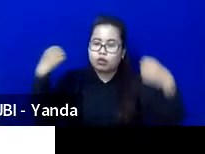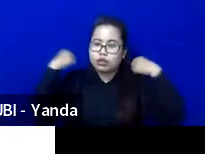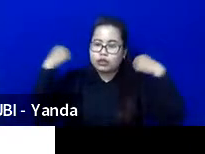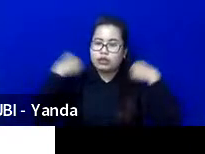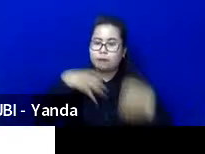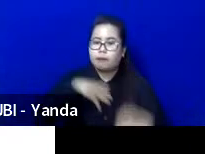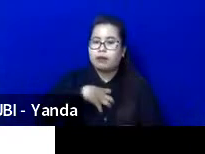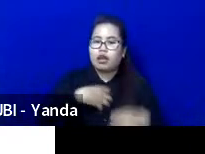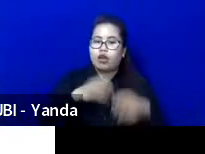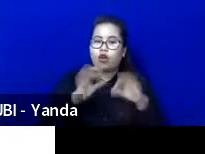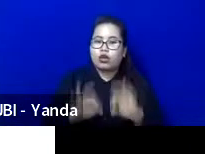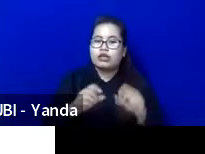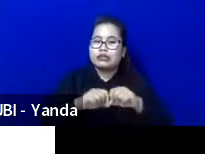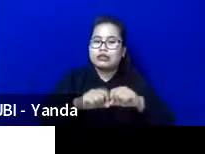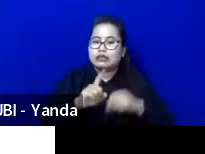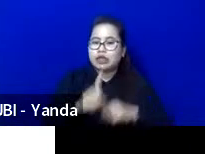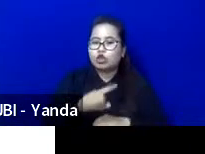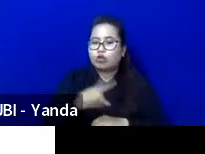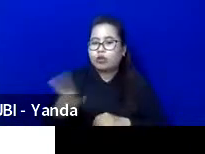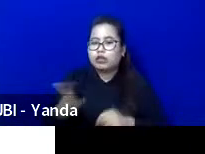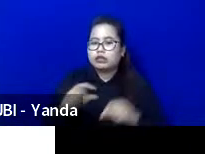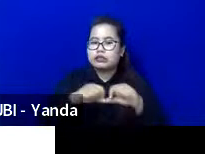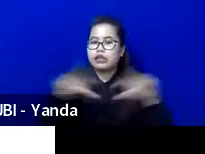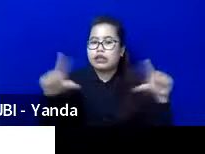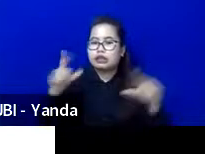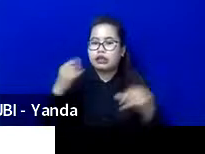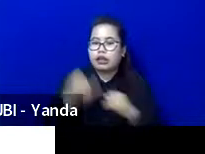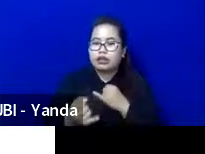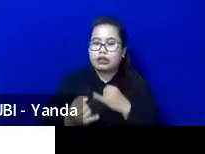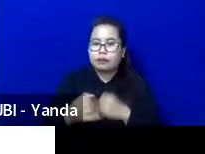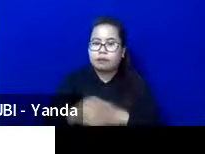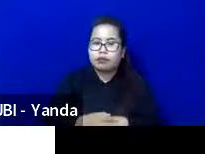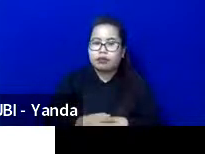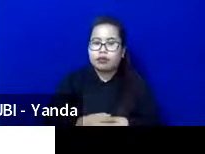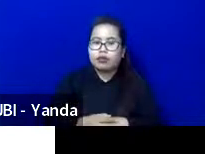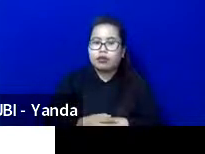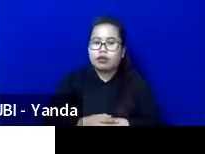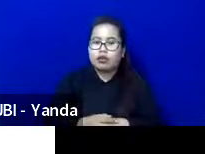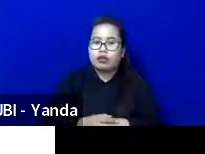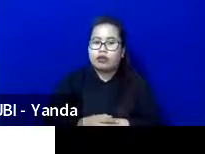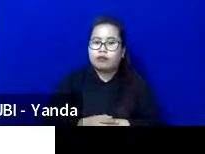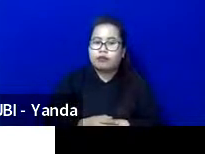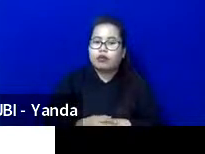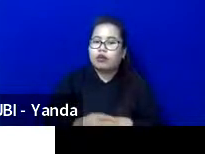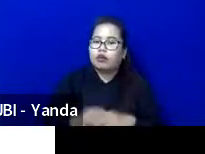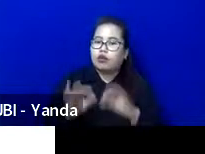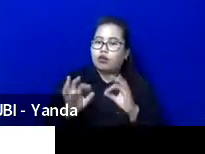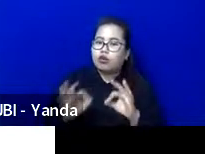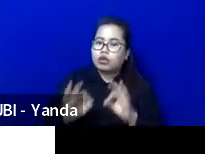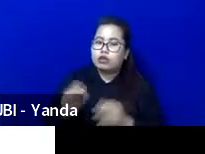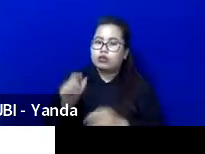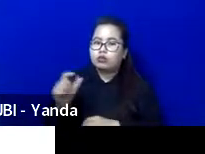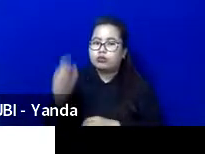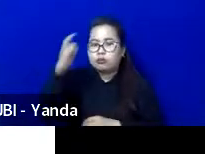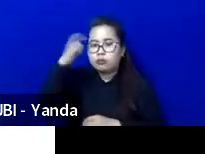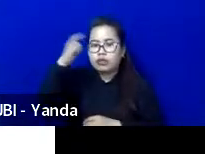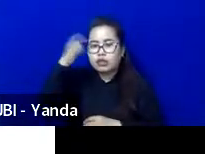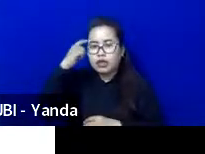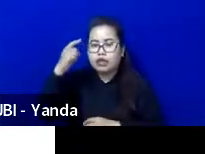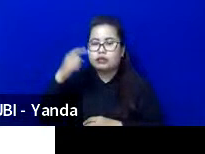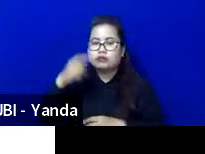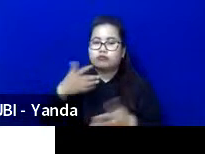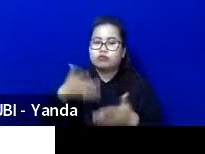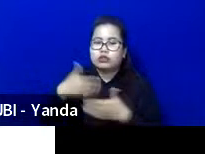Dina. So in thinking about future education and the findings from this